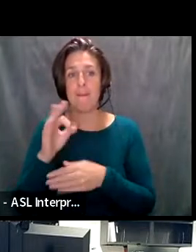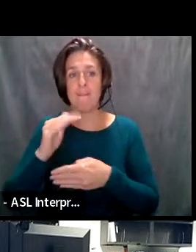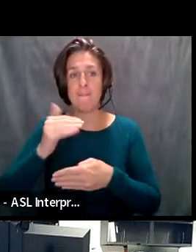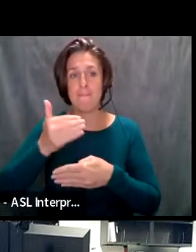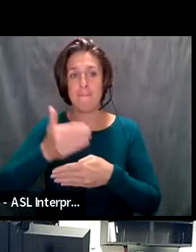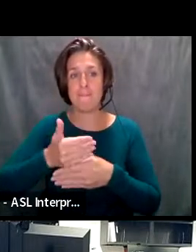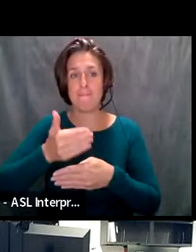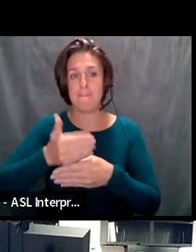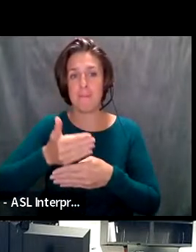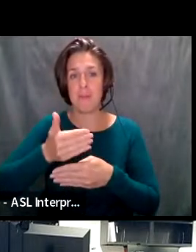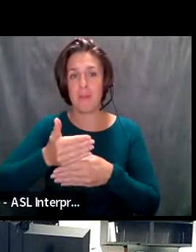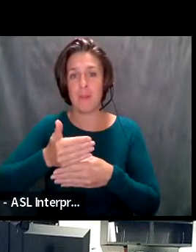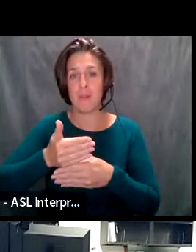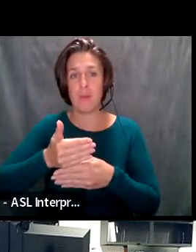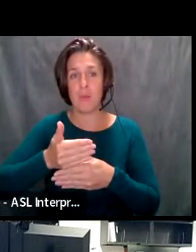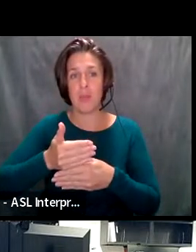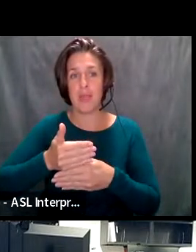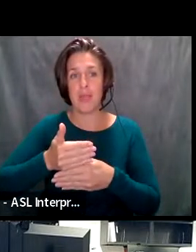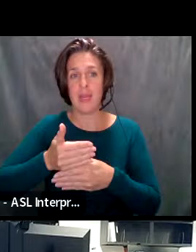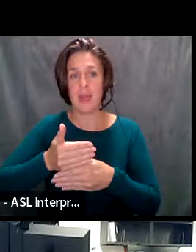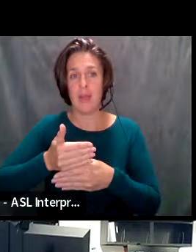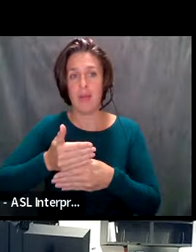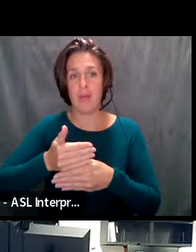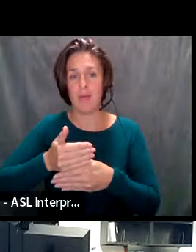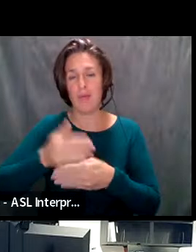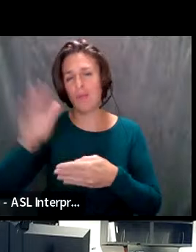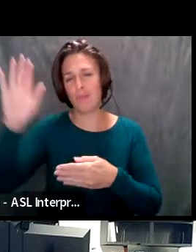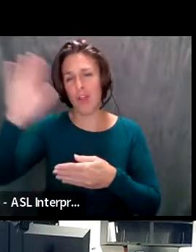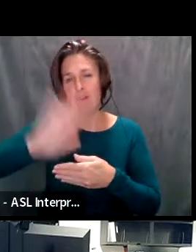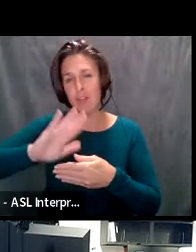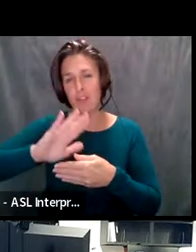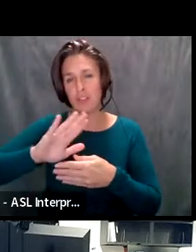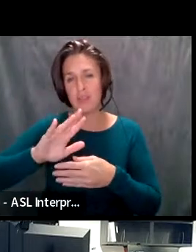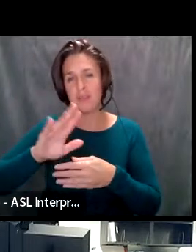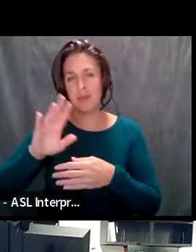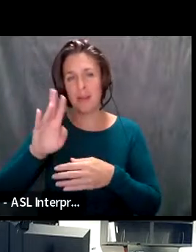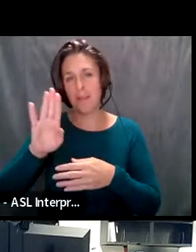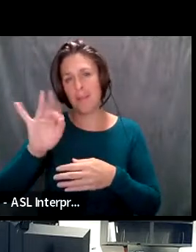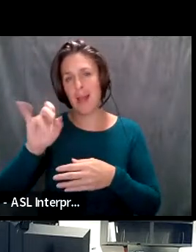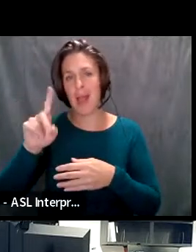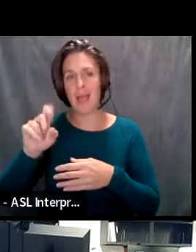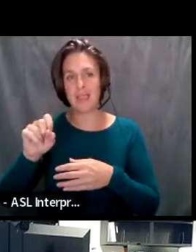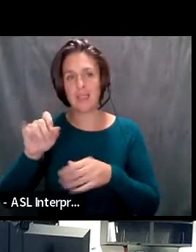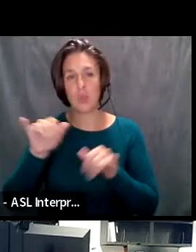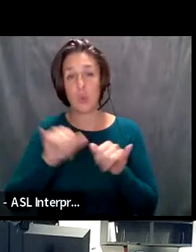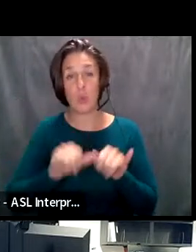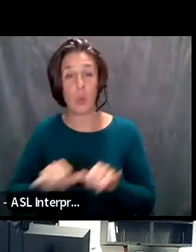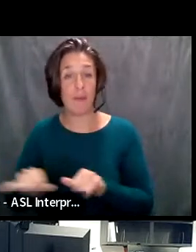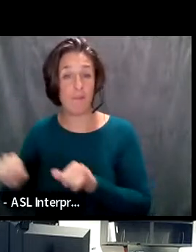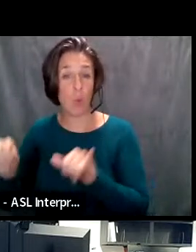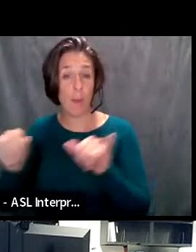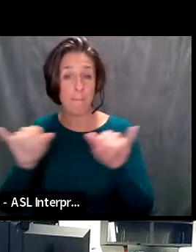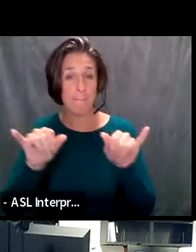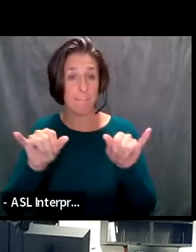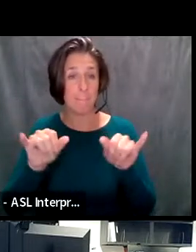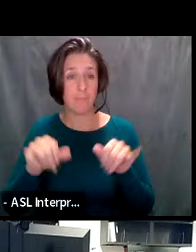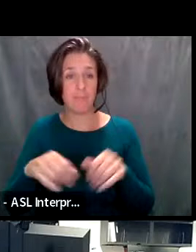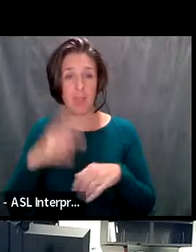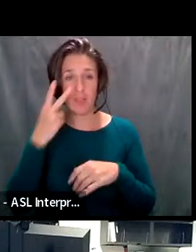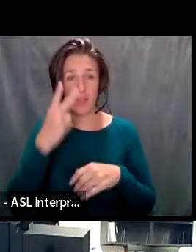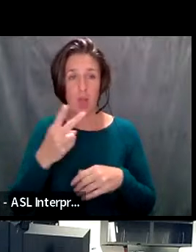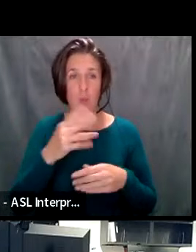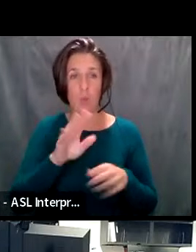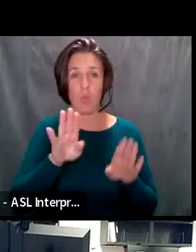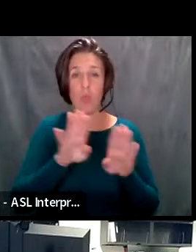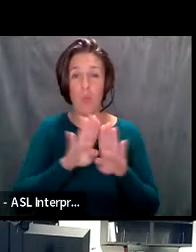window cover blinds uniform. And so I saw with the walls in particular of all